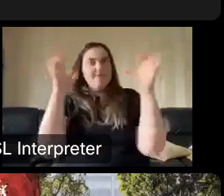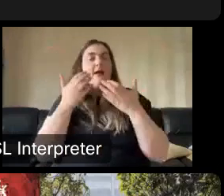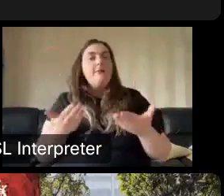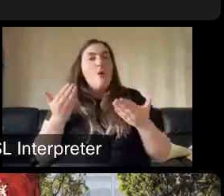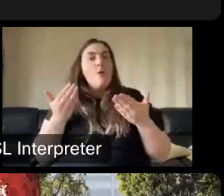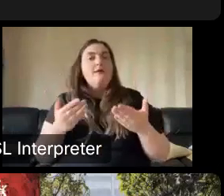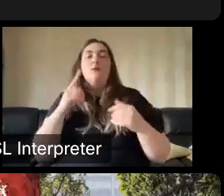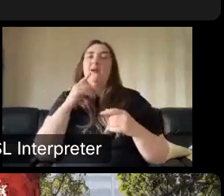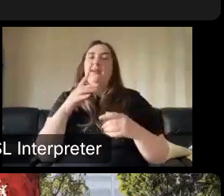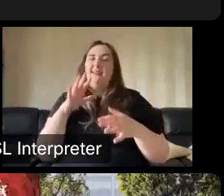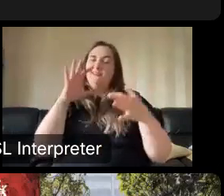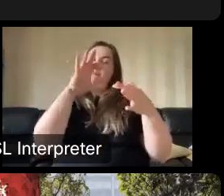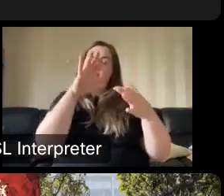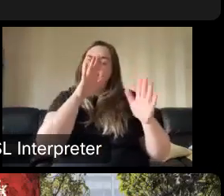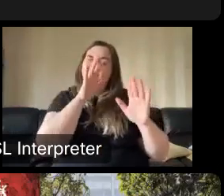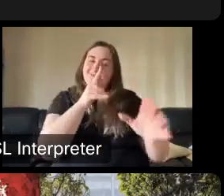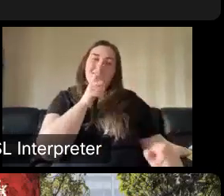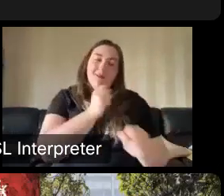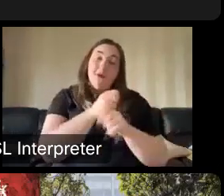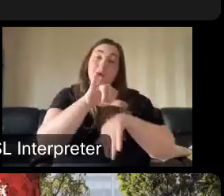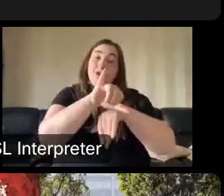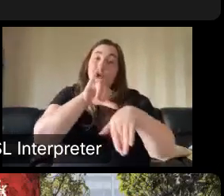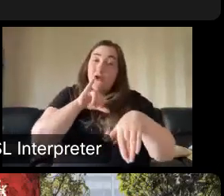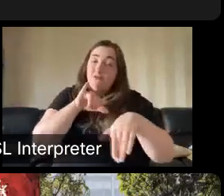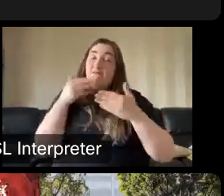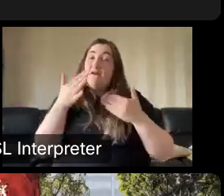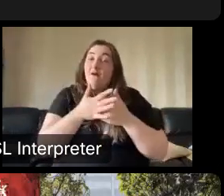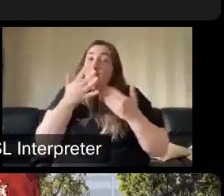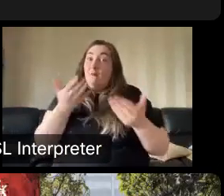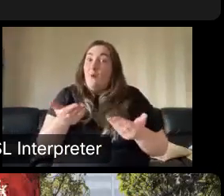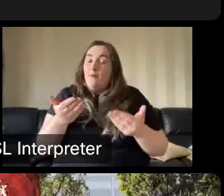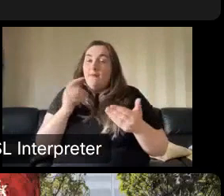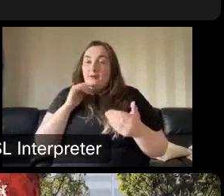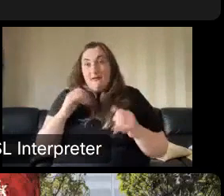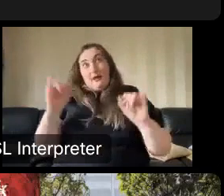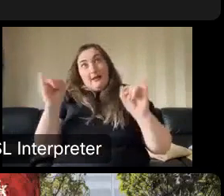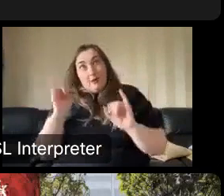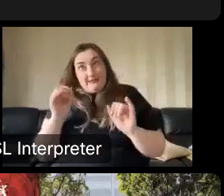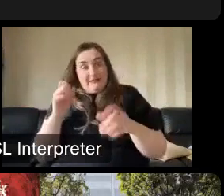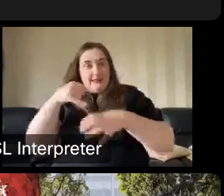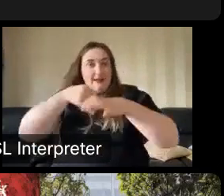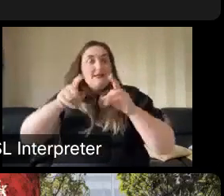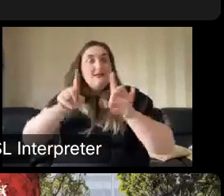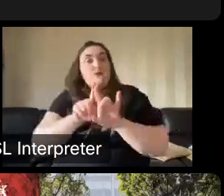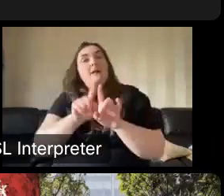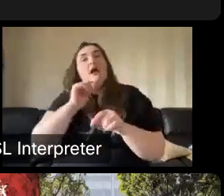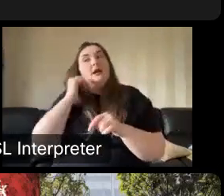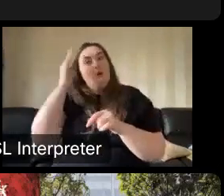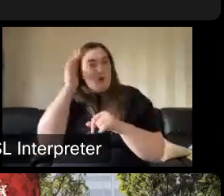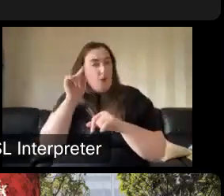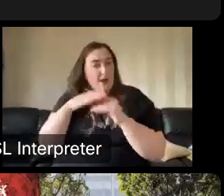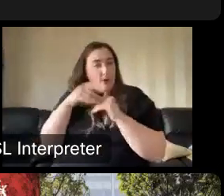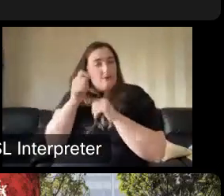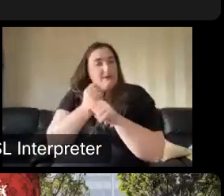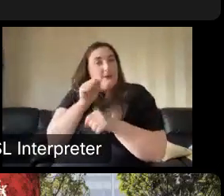with surgery because that's what I'm in emergency medicine as well. I know about the most, and I think, you